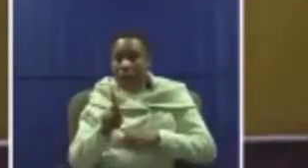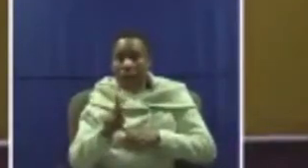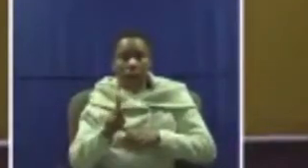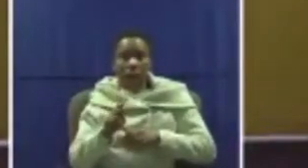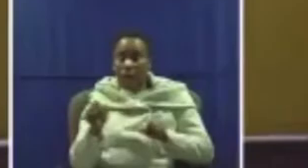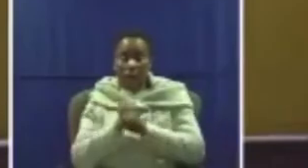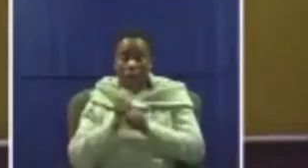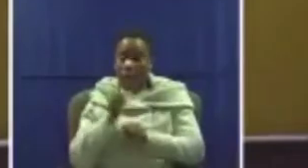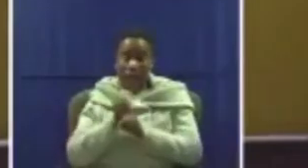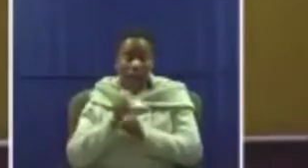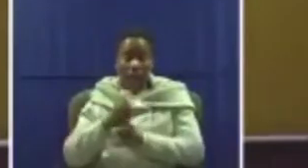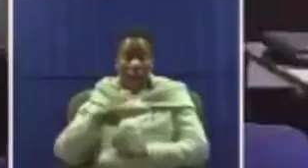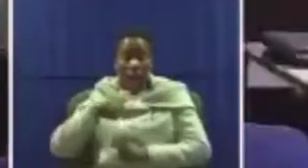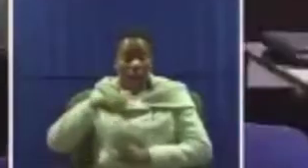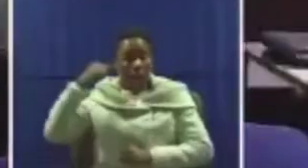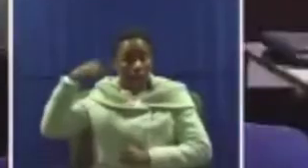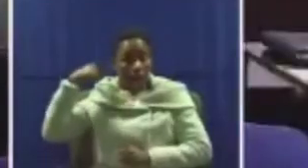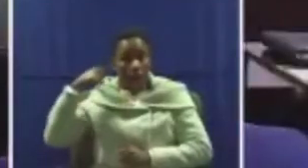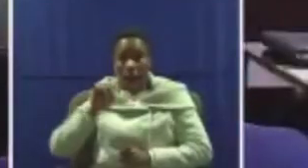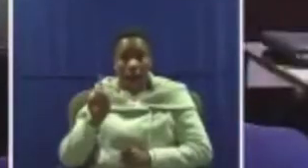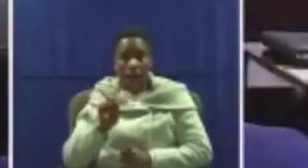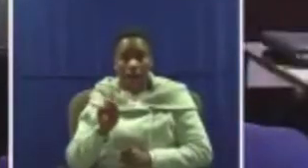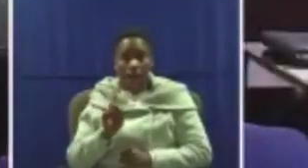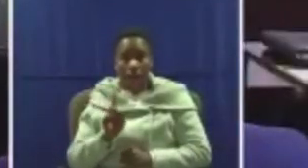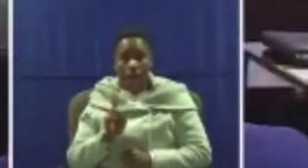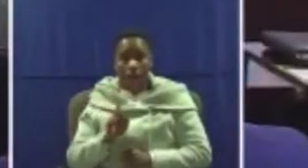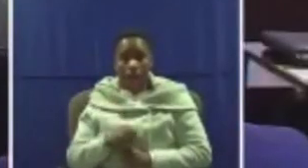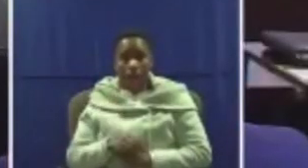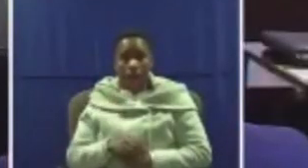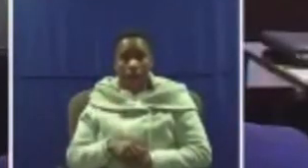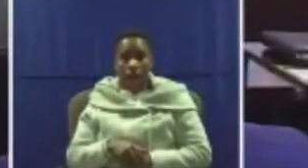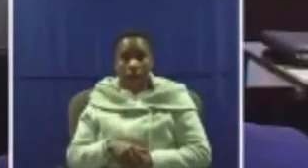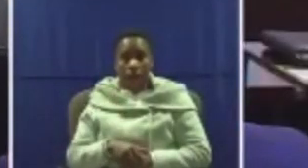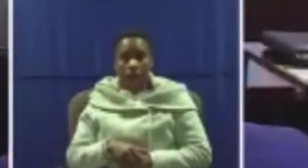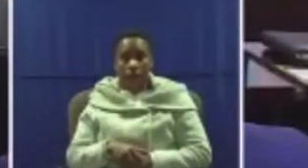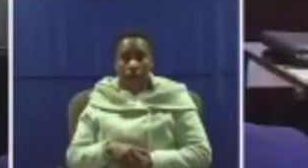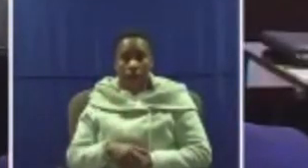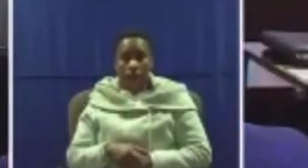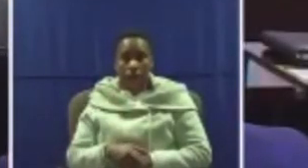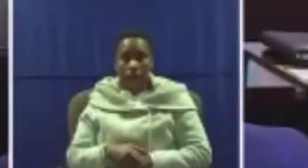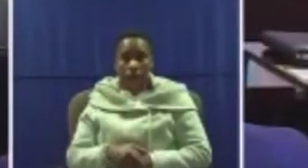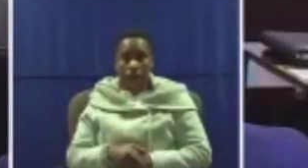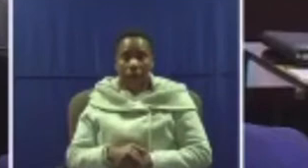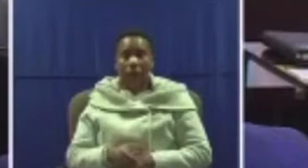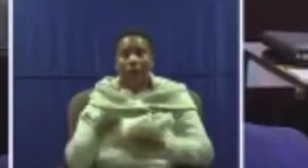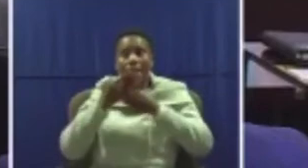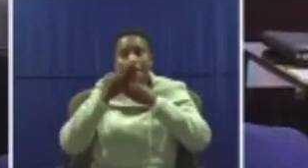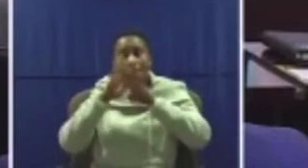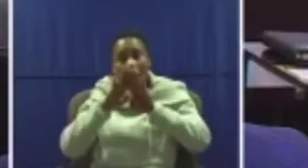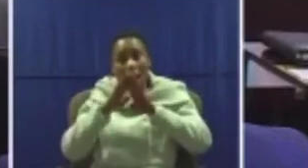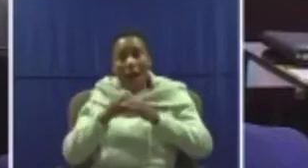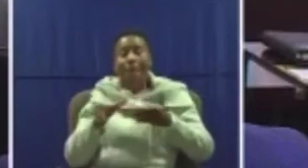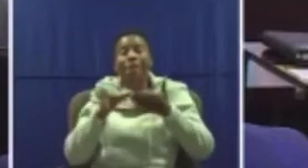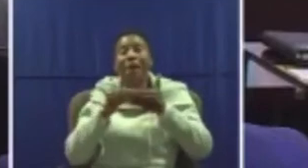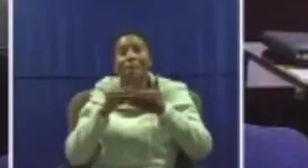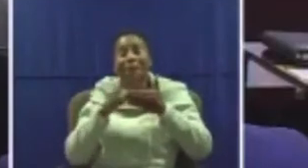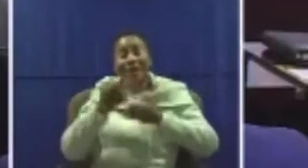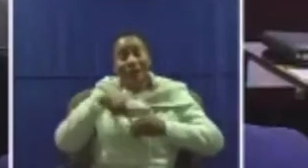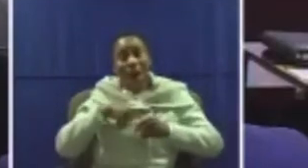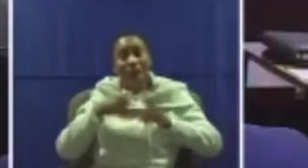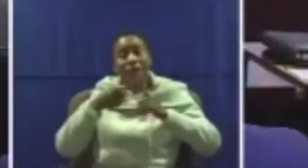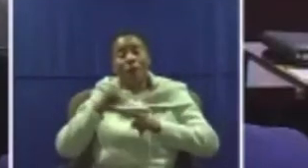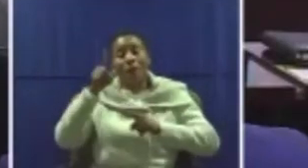talk. Unmute our members on the virtual platform. I'm not going to members of parliament. Unmute